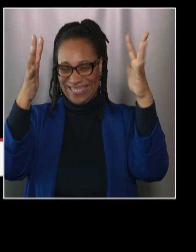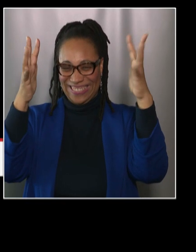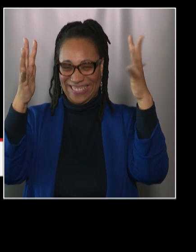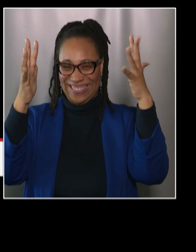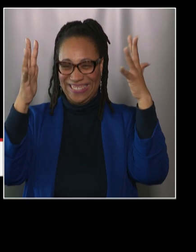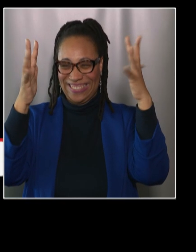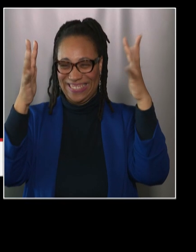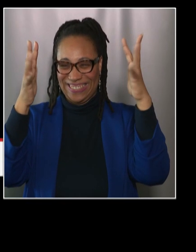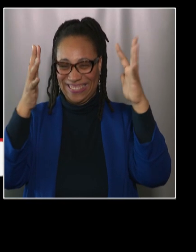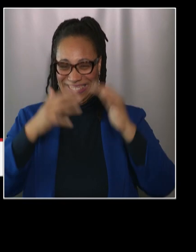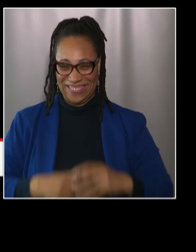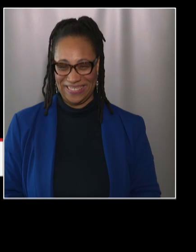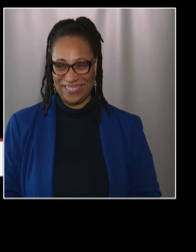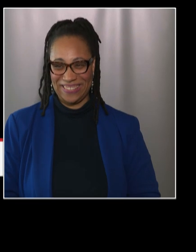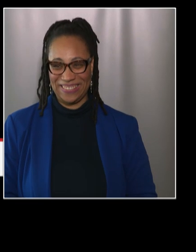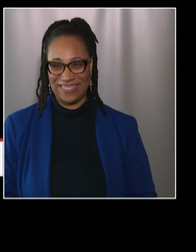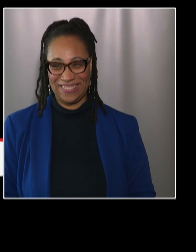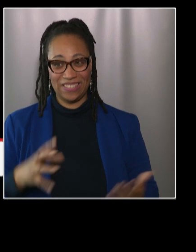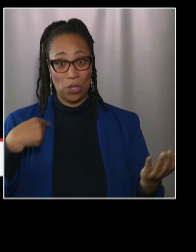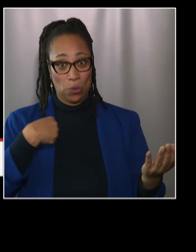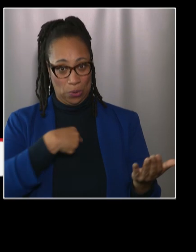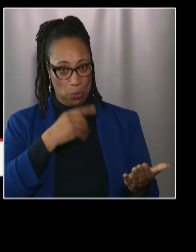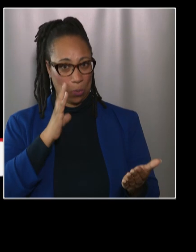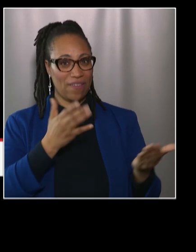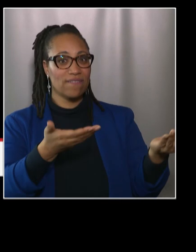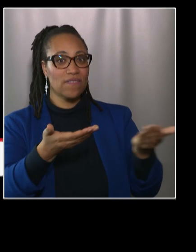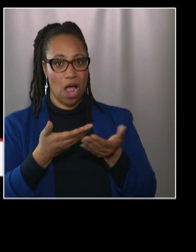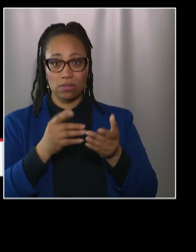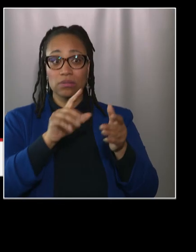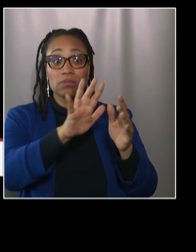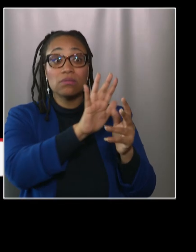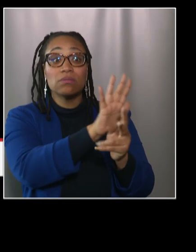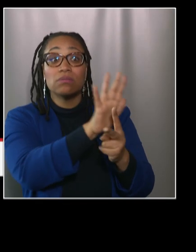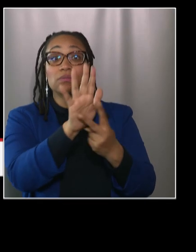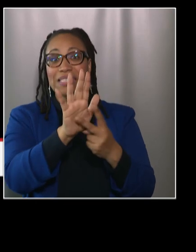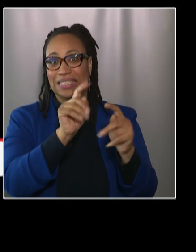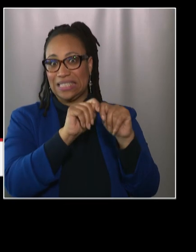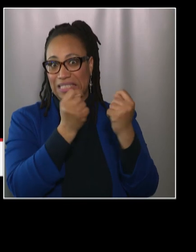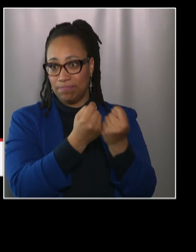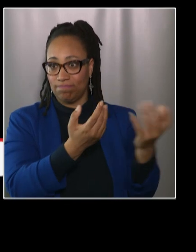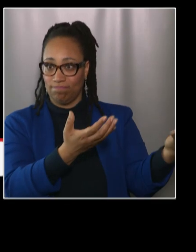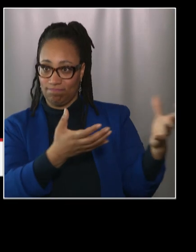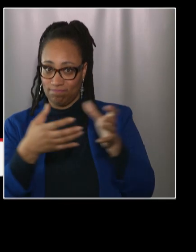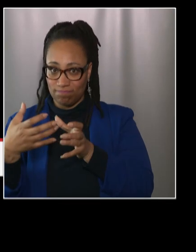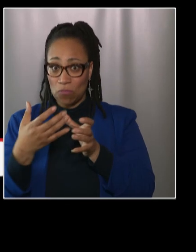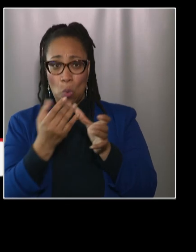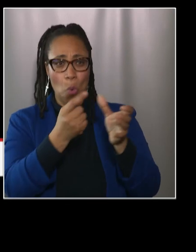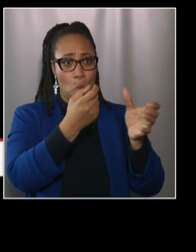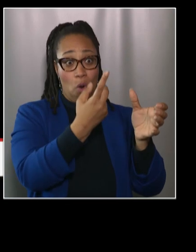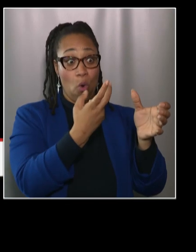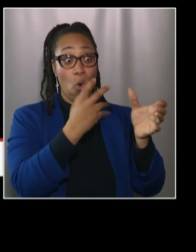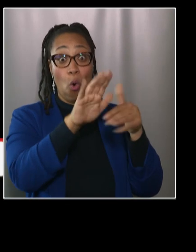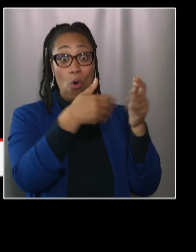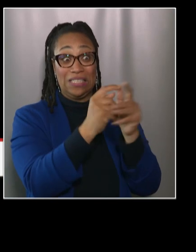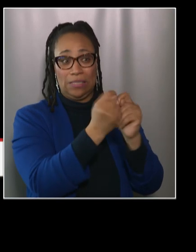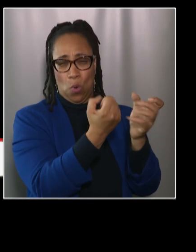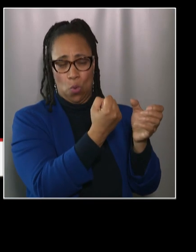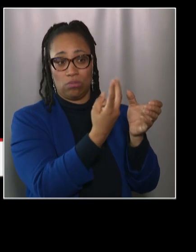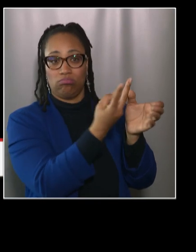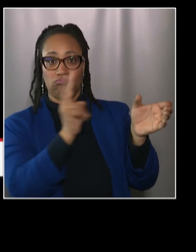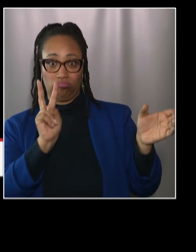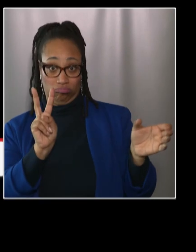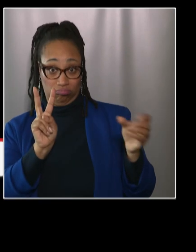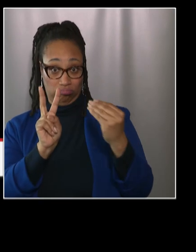And we are going to invite all the teams at the end of the program to take photos up here with the mayor. Ward